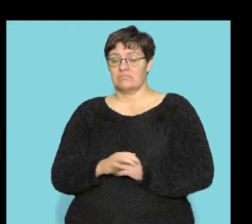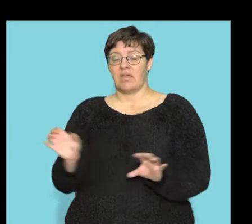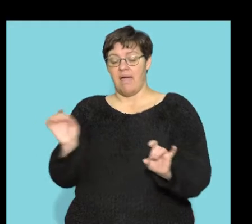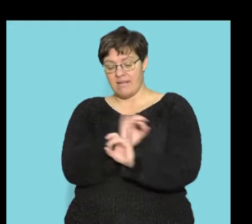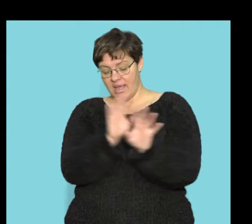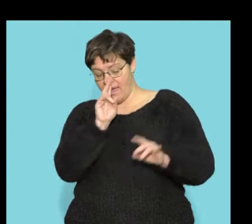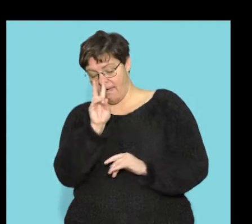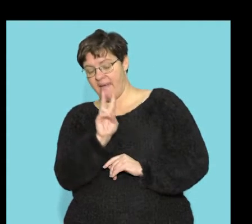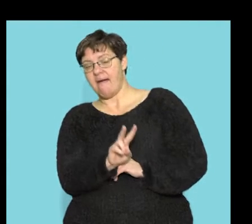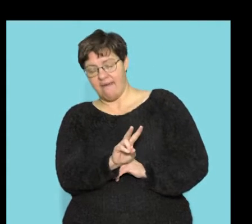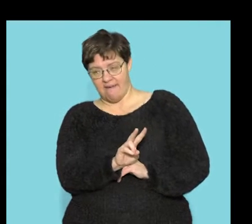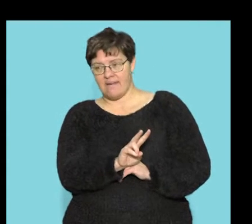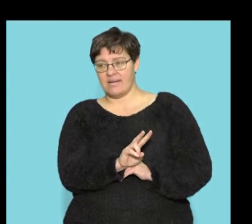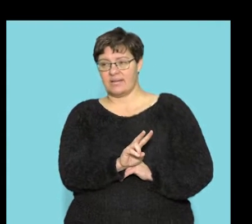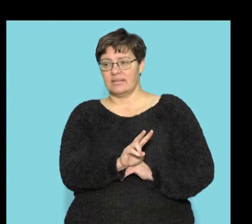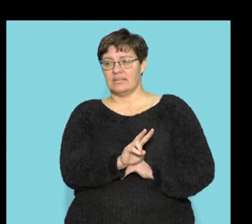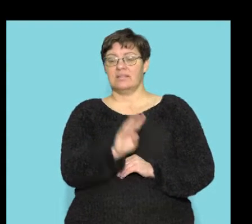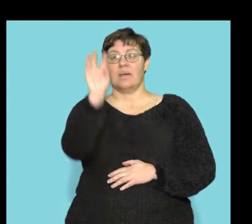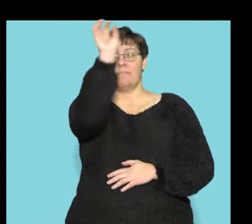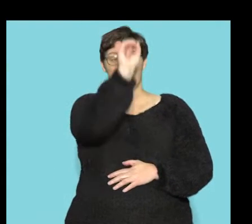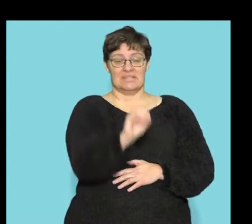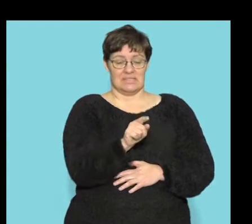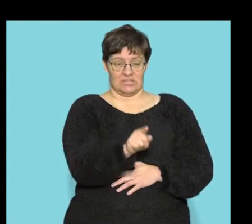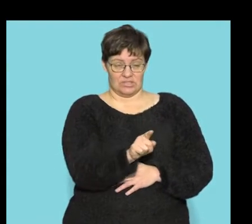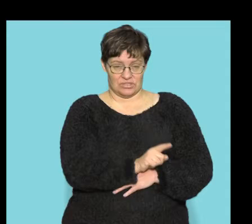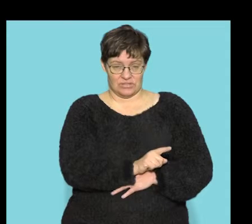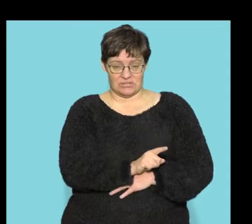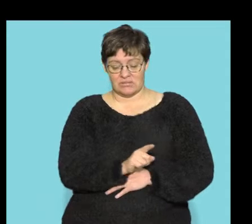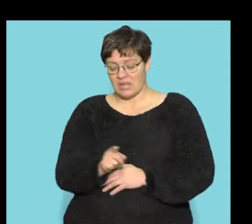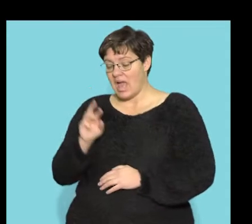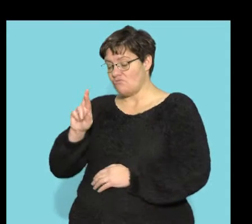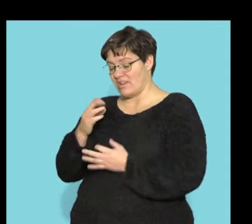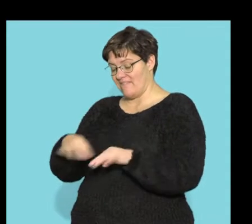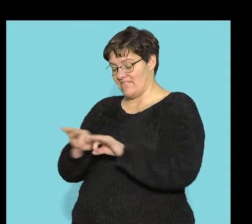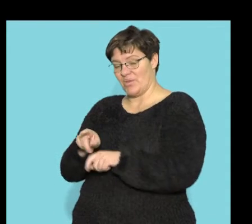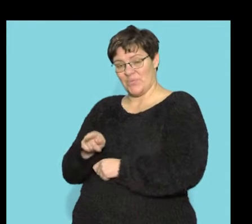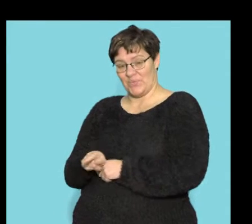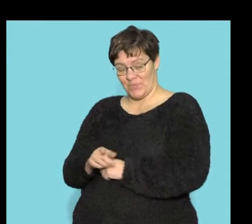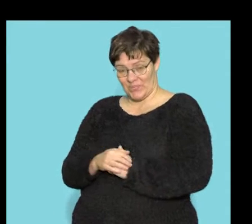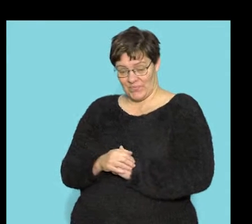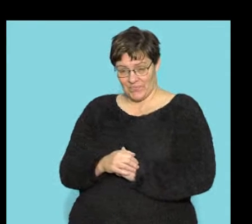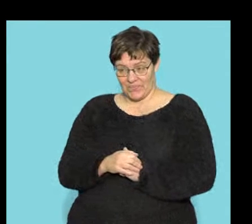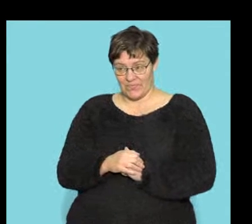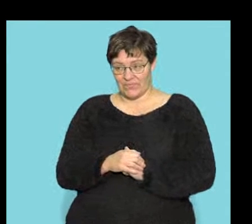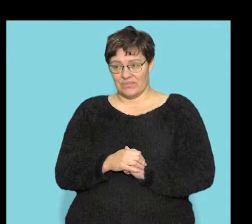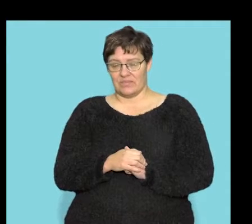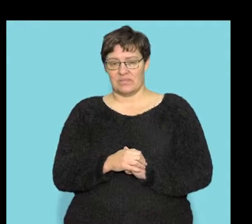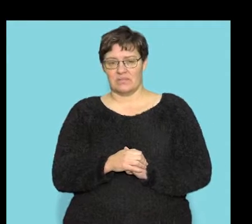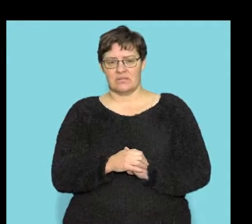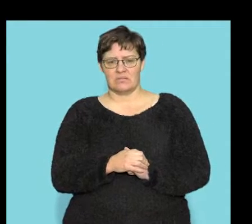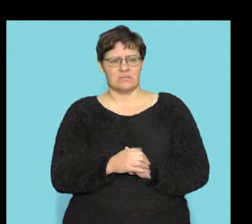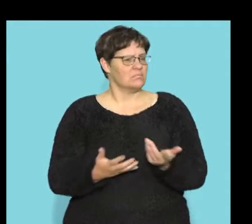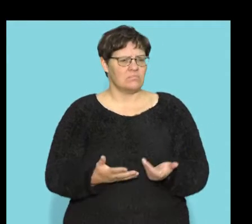126,224. Clearly you can see here, that's the percentages and that's the rand value. Okay,